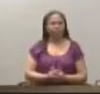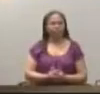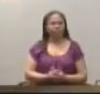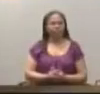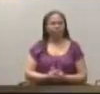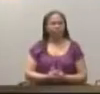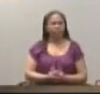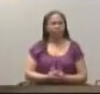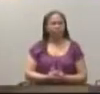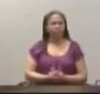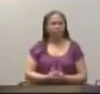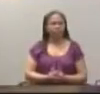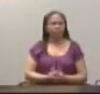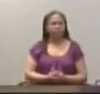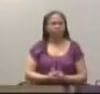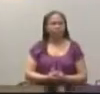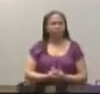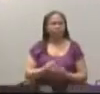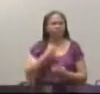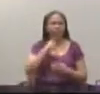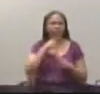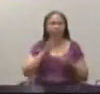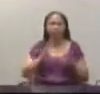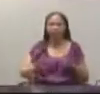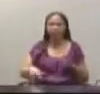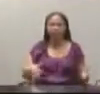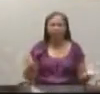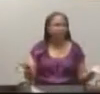Kind of quiet.